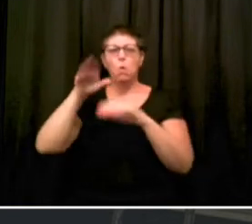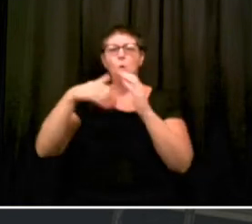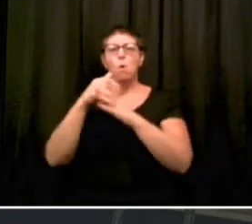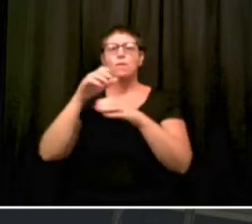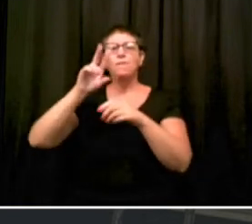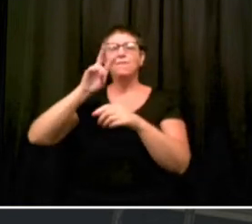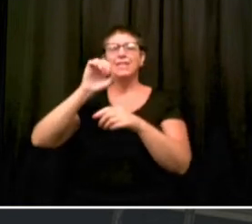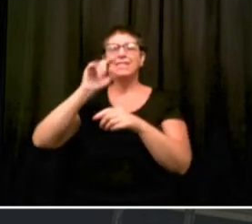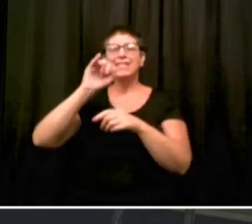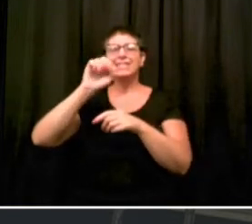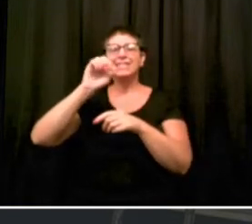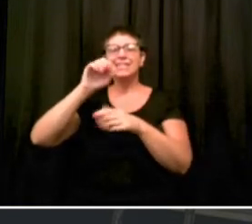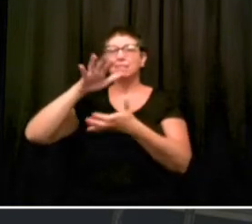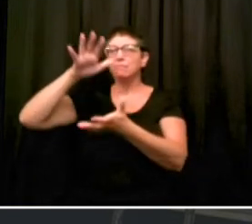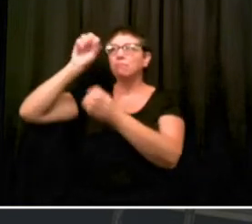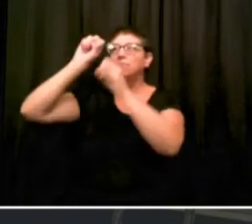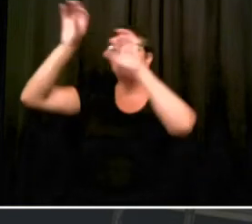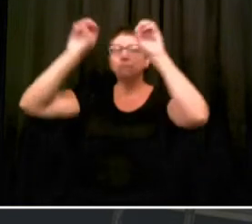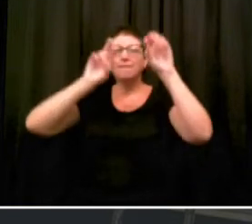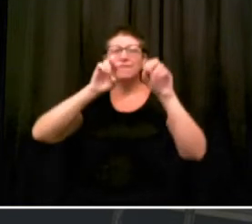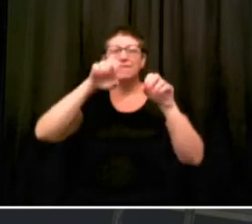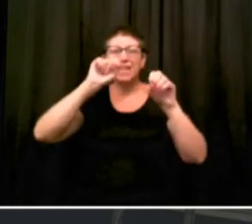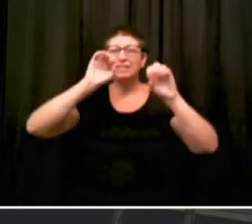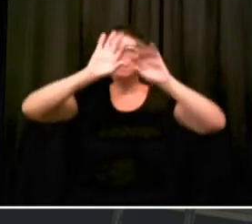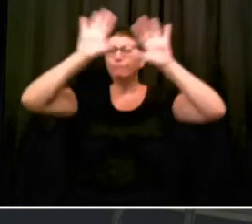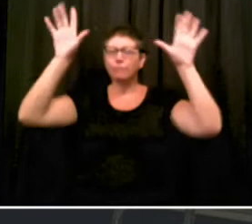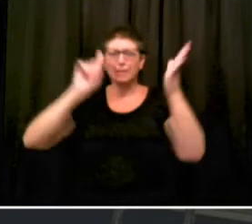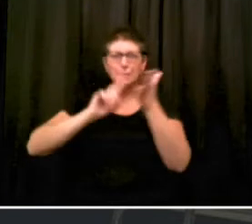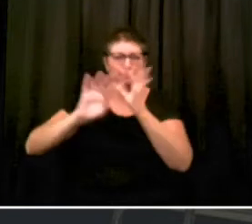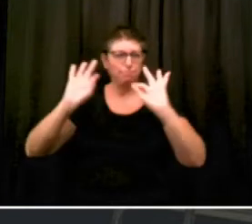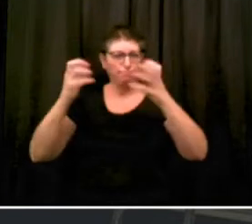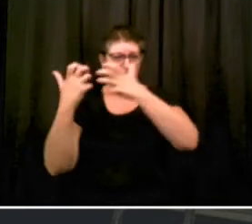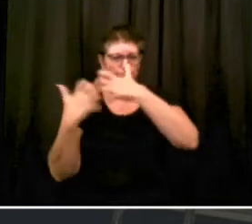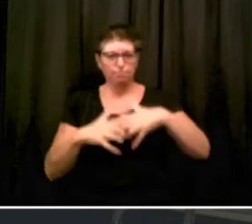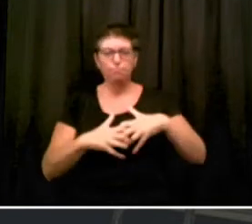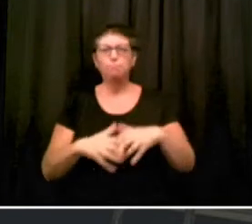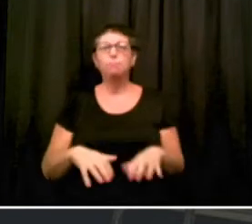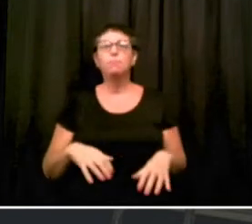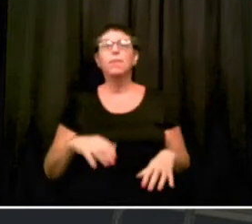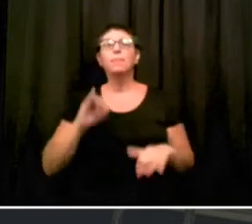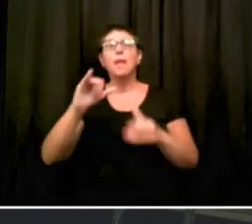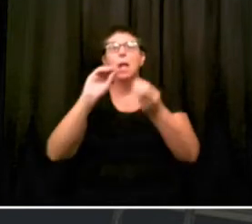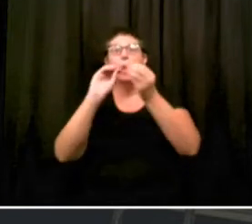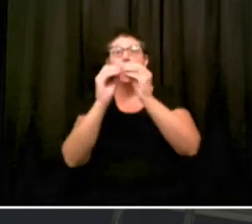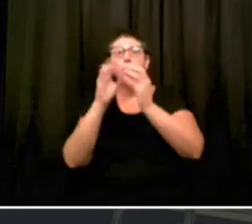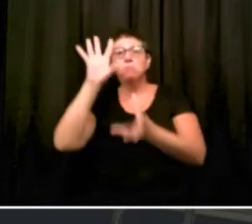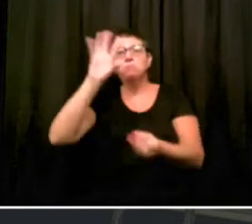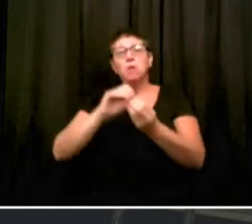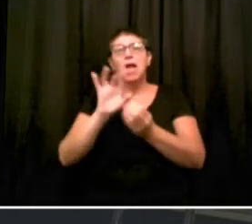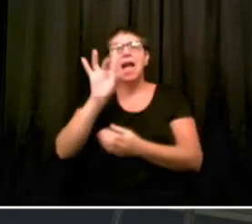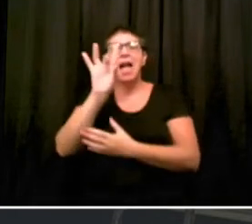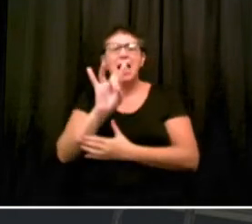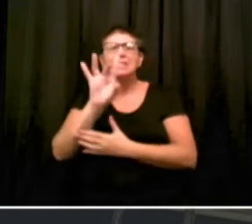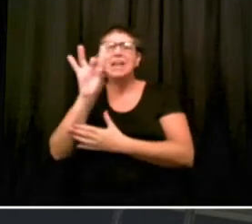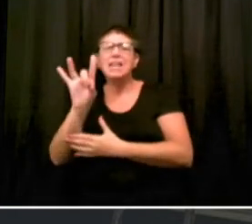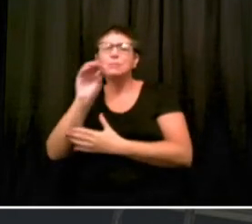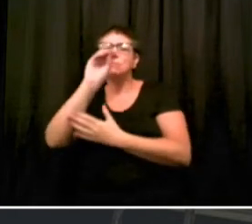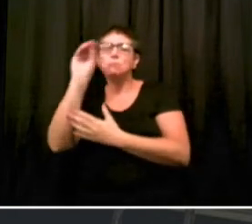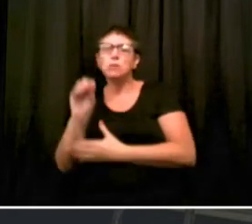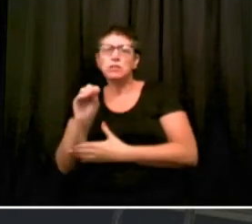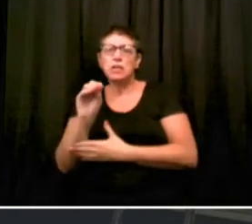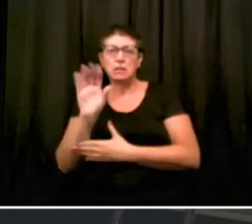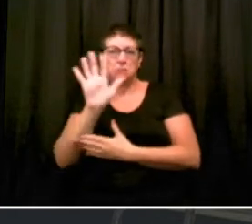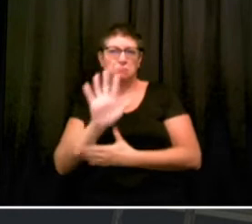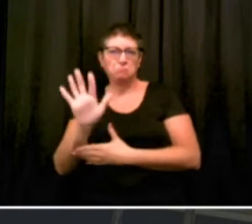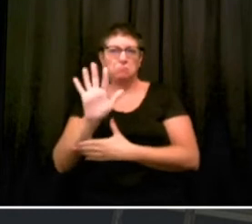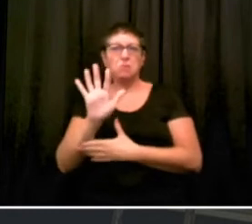an inspection. We will be continuing those inspections today and tomorrow, and then we will have gotten through the entire school